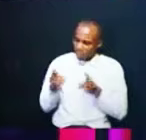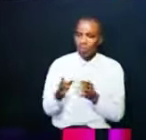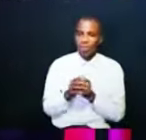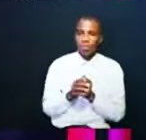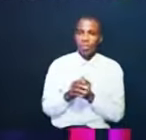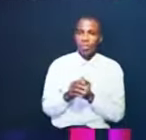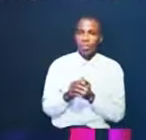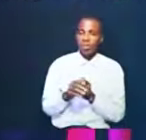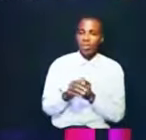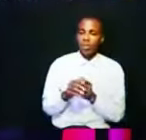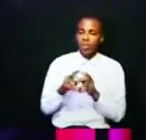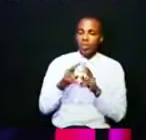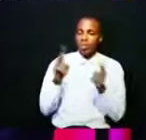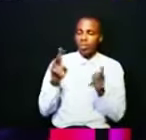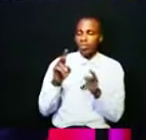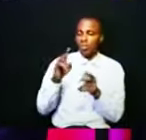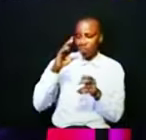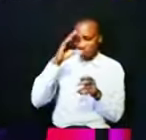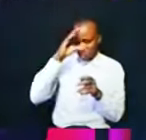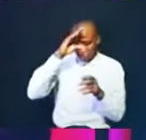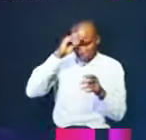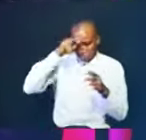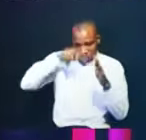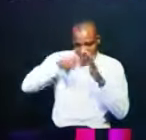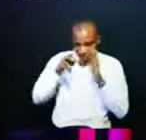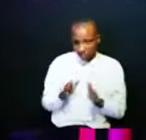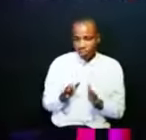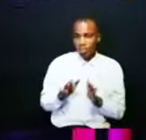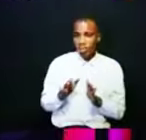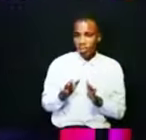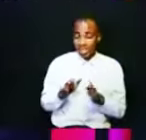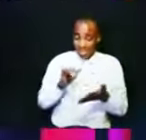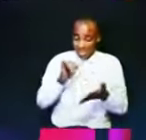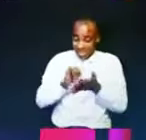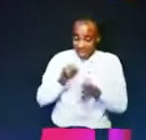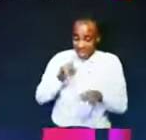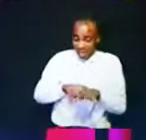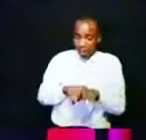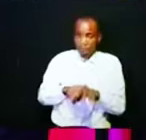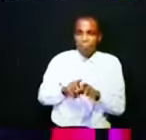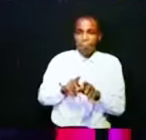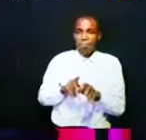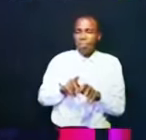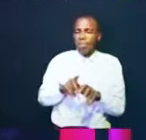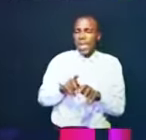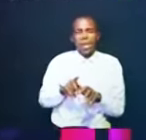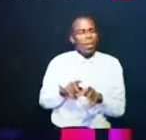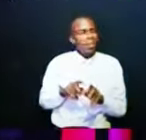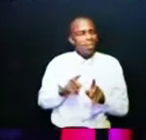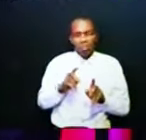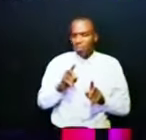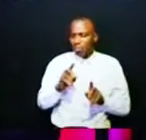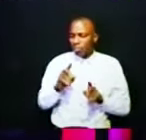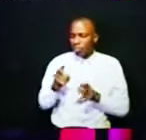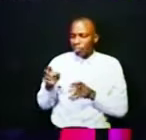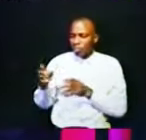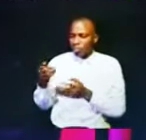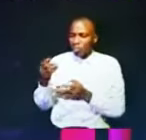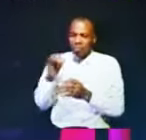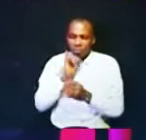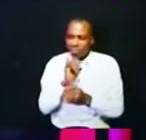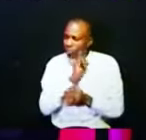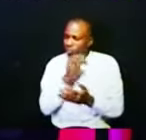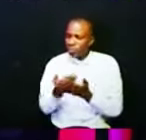Malachi's contemporaries. Malachi ni mfefo won. Were distressed because God refused to accept the